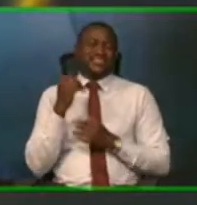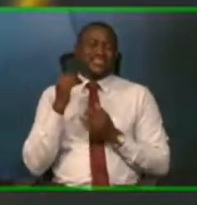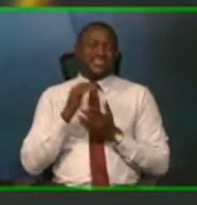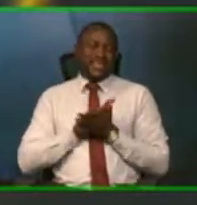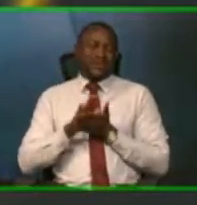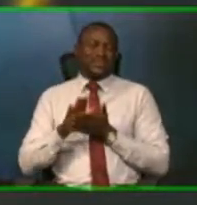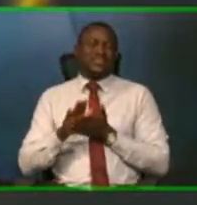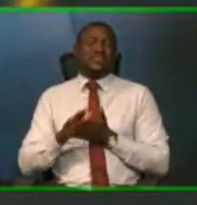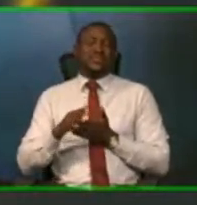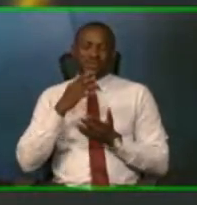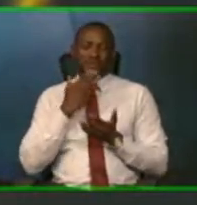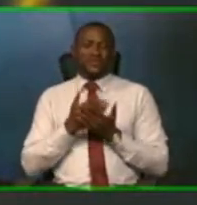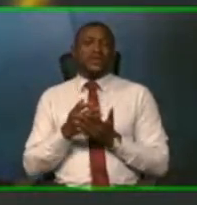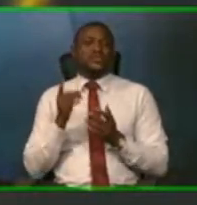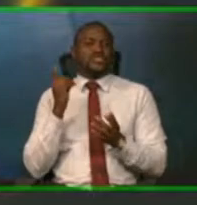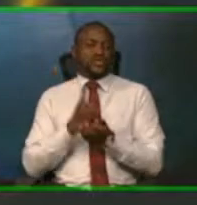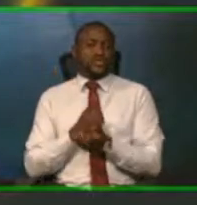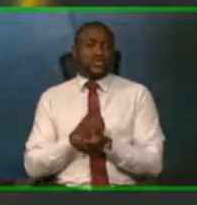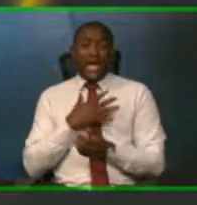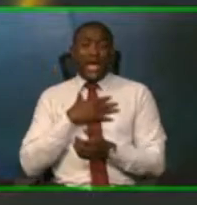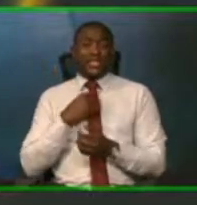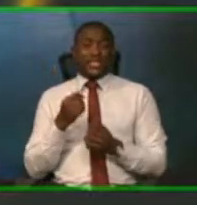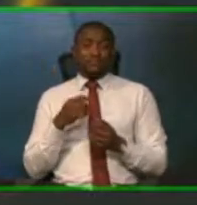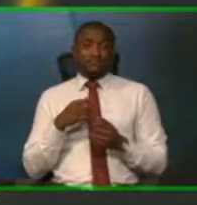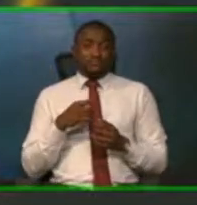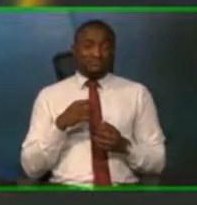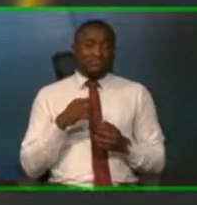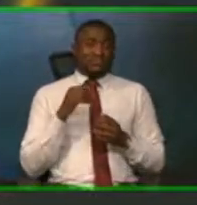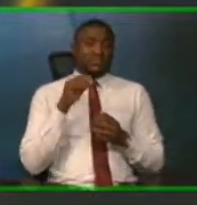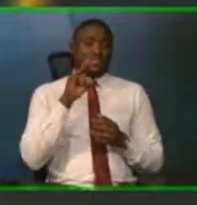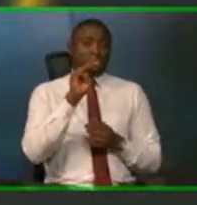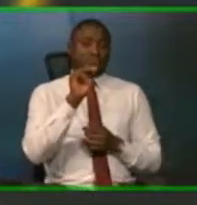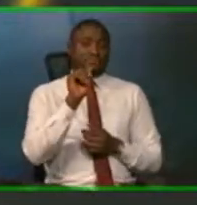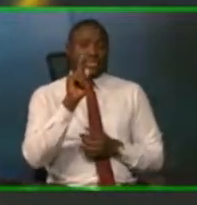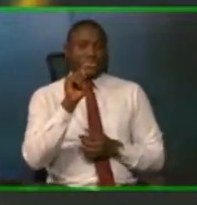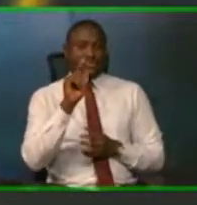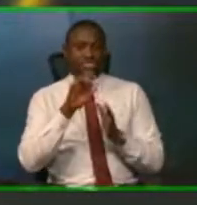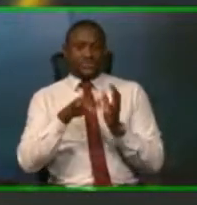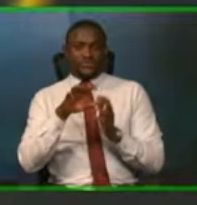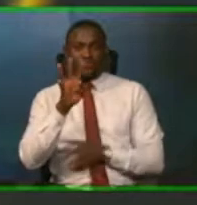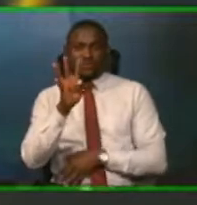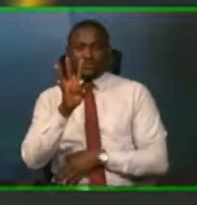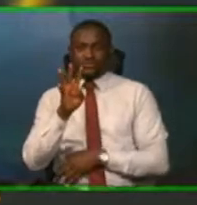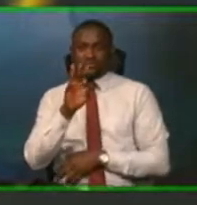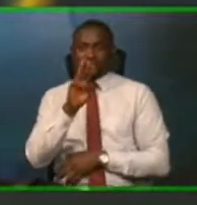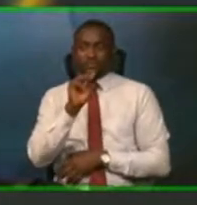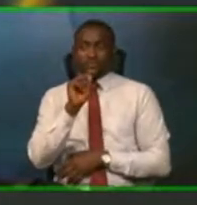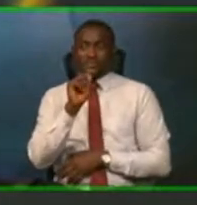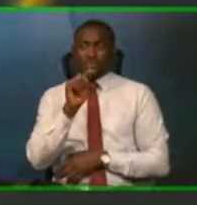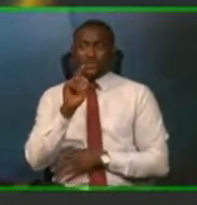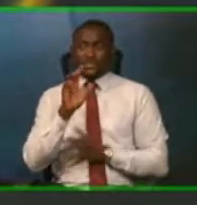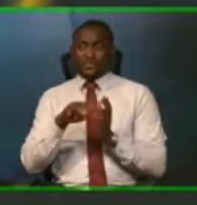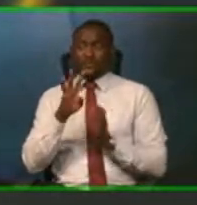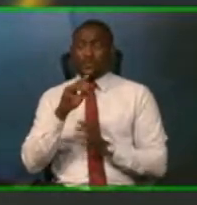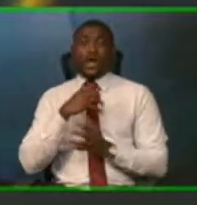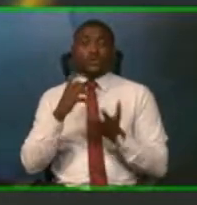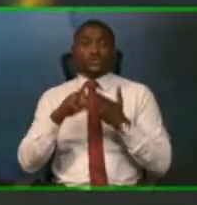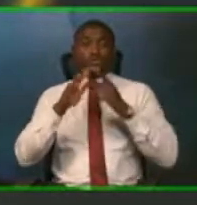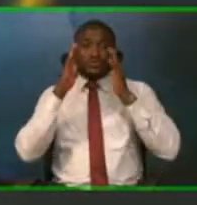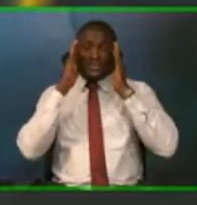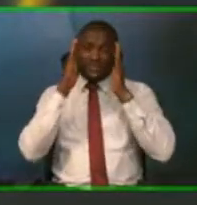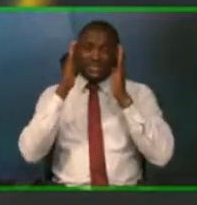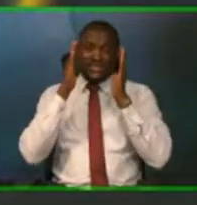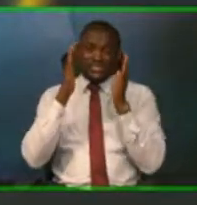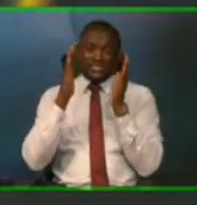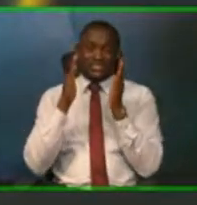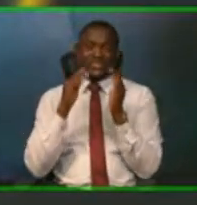Are we together? So let's look at Matthew chapter 4, please. Again, I request that you pay attention.